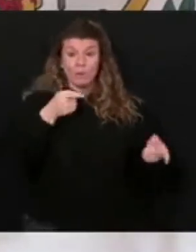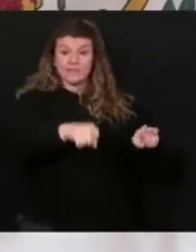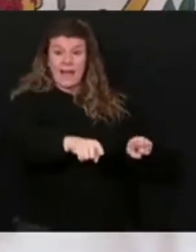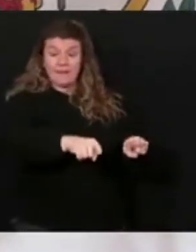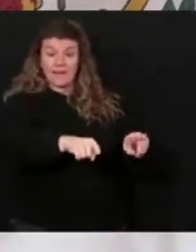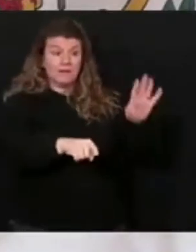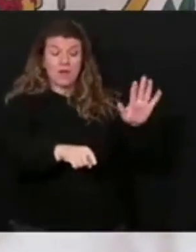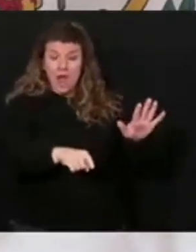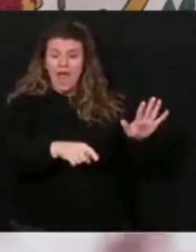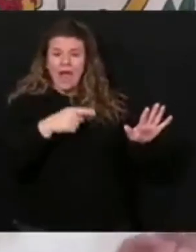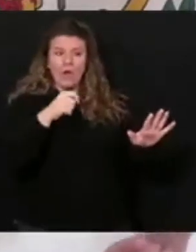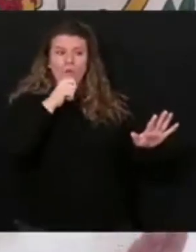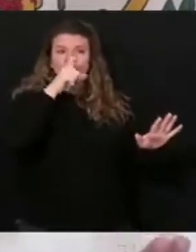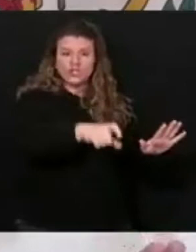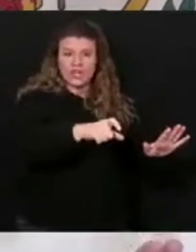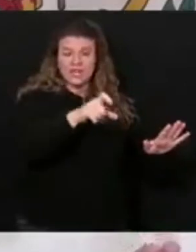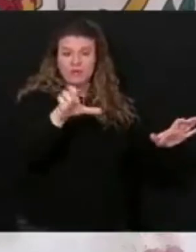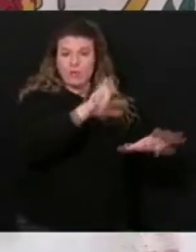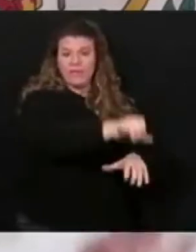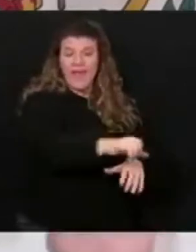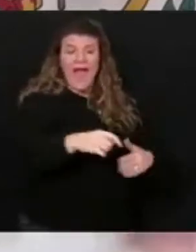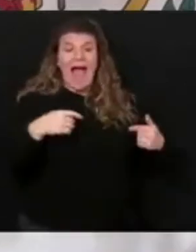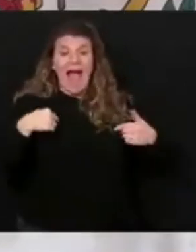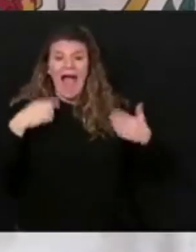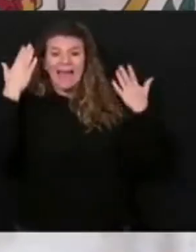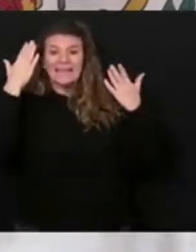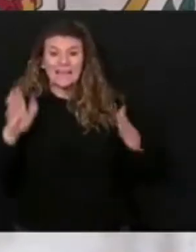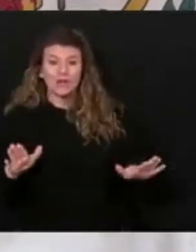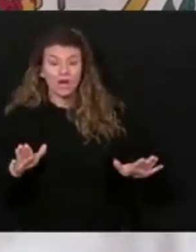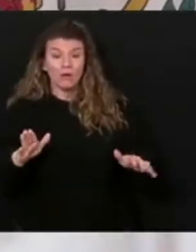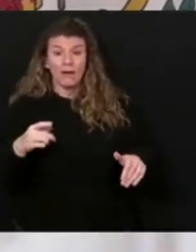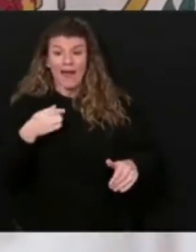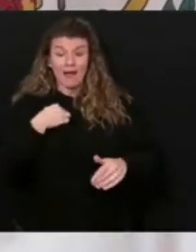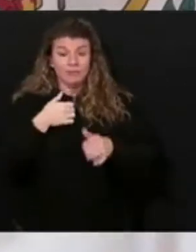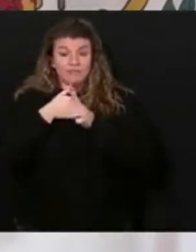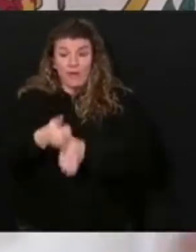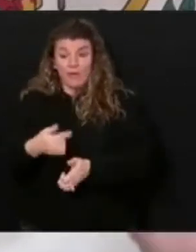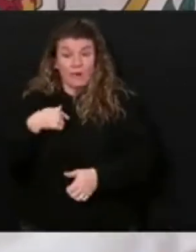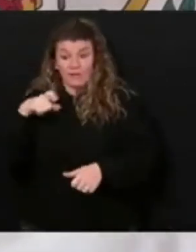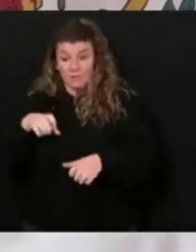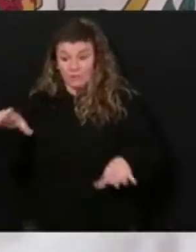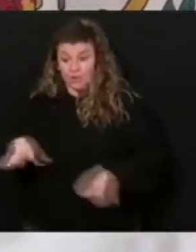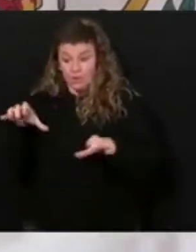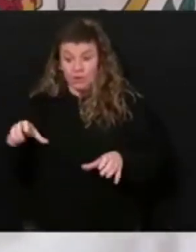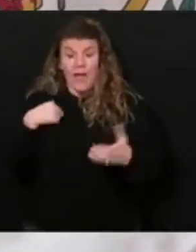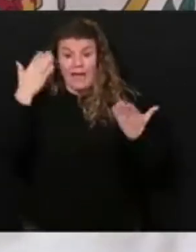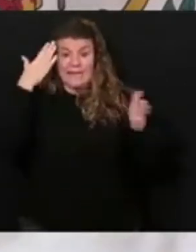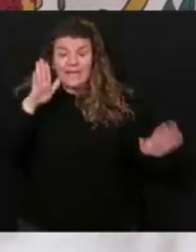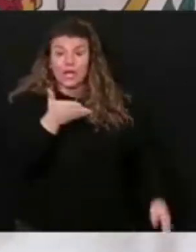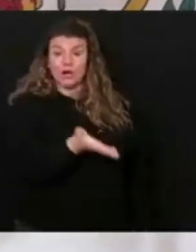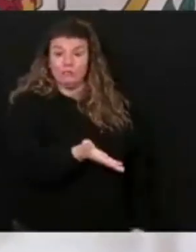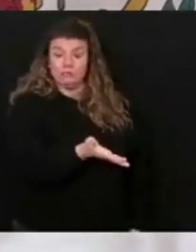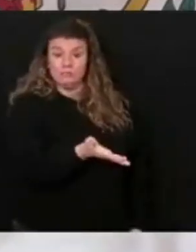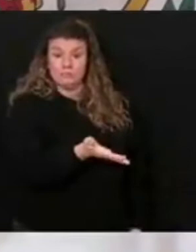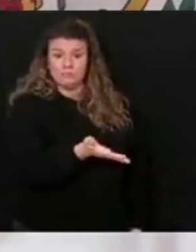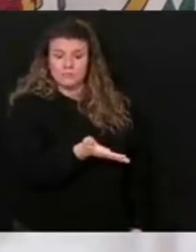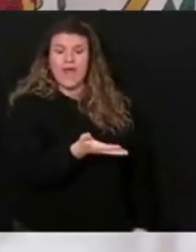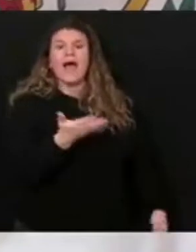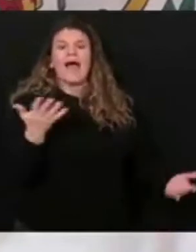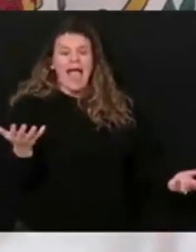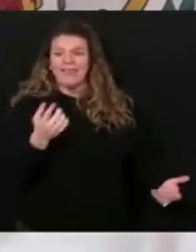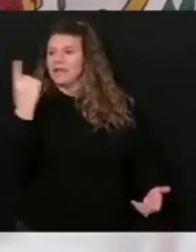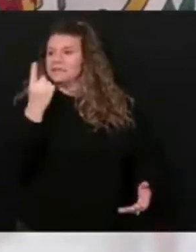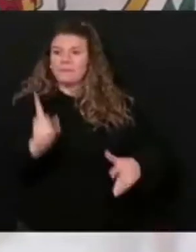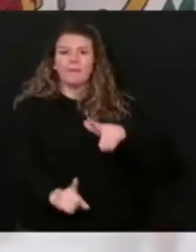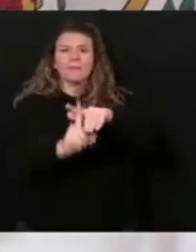have been doing that. Well, I didn't know. So I was doing what I was supposed to do there. I didn't know. But then all of a sudden something comes up